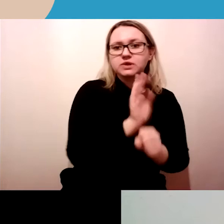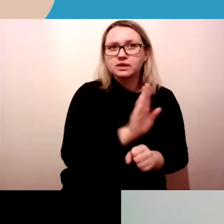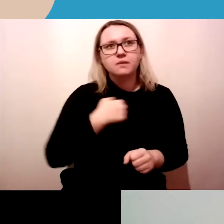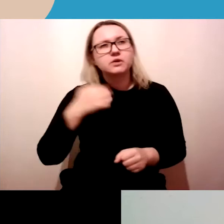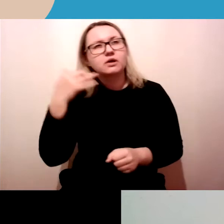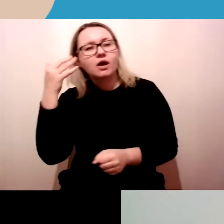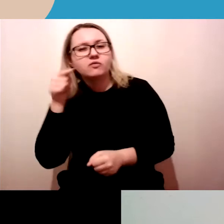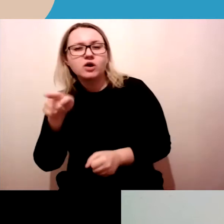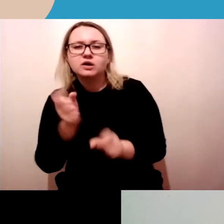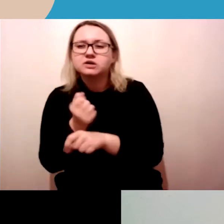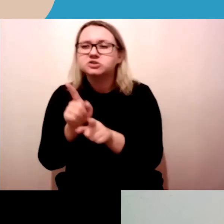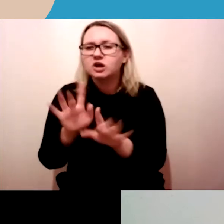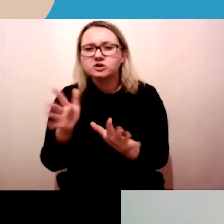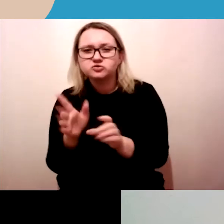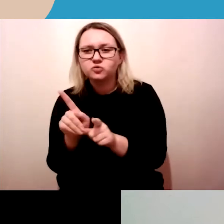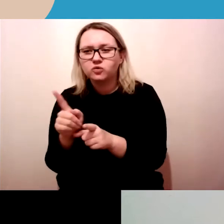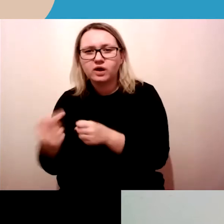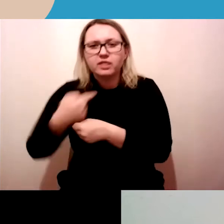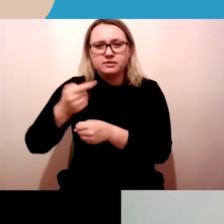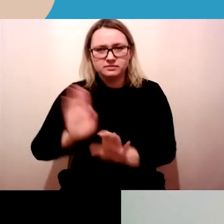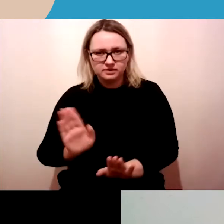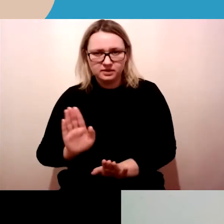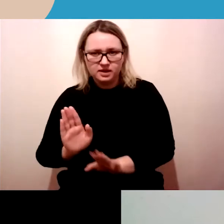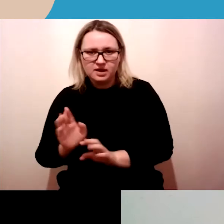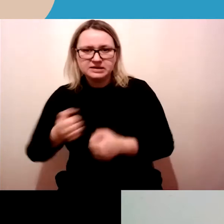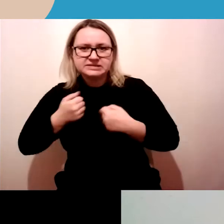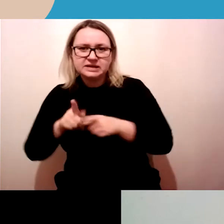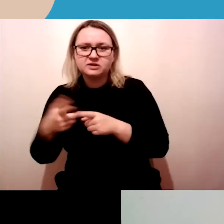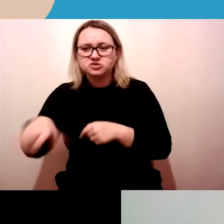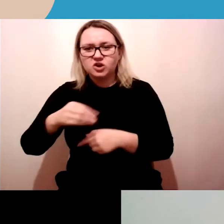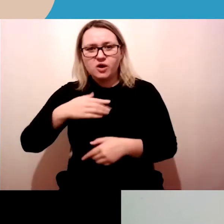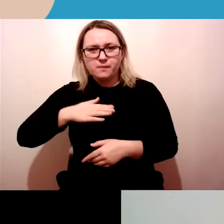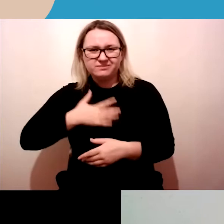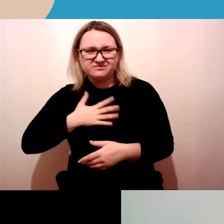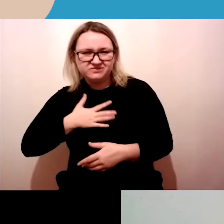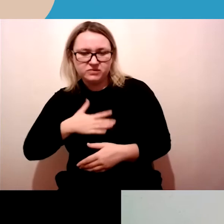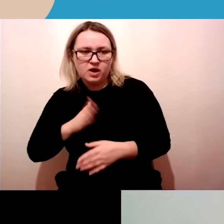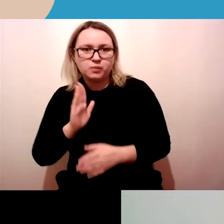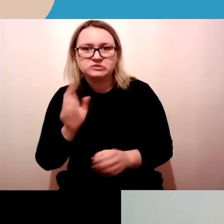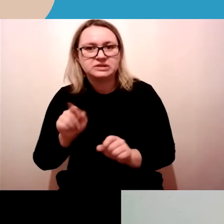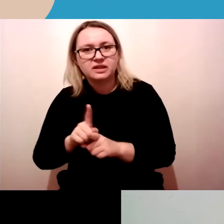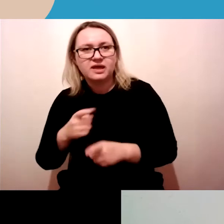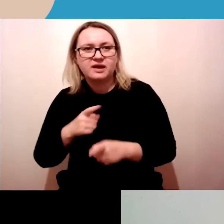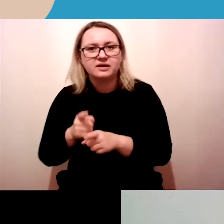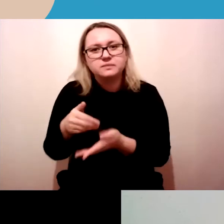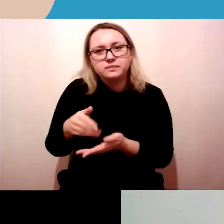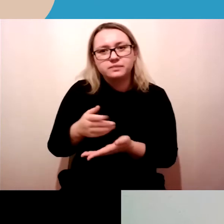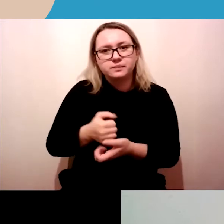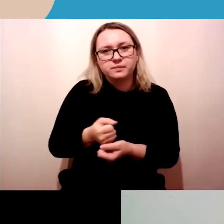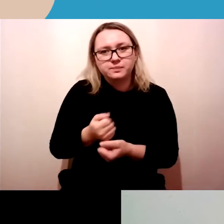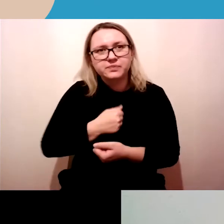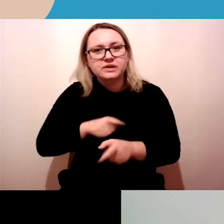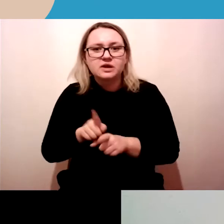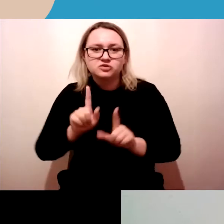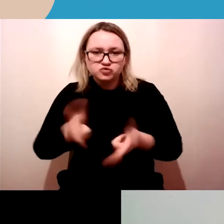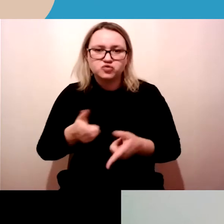So imagine yourself being a grown-up and imagine that you had to think of these questions